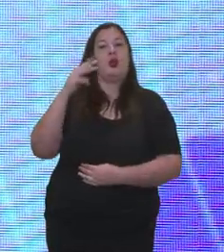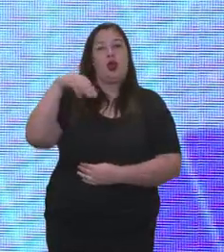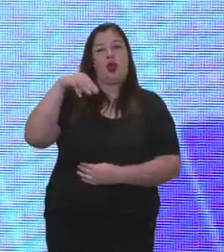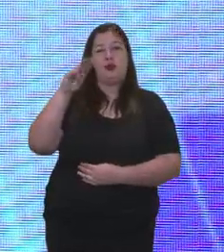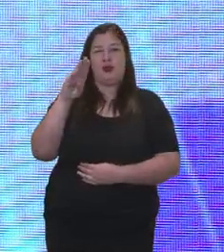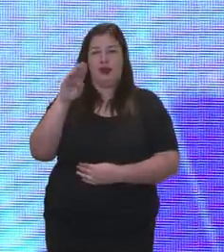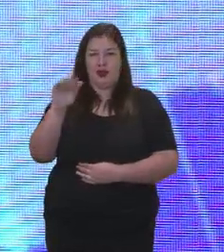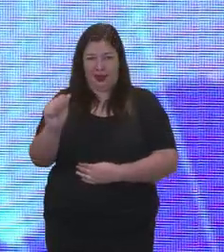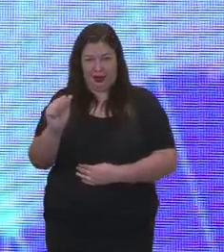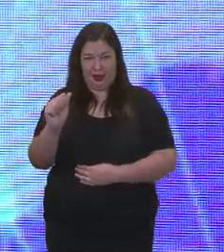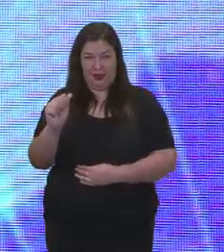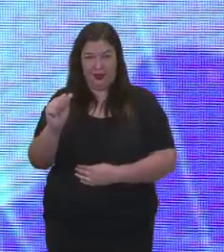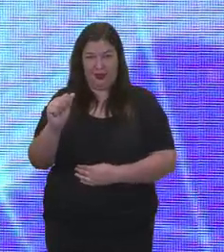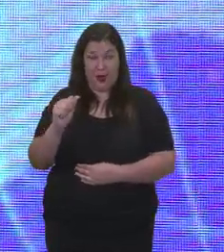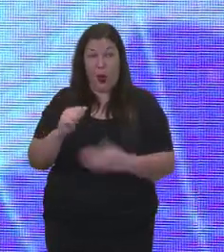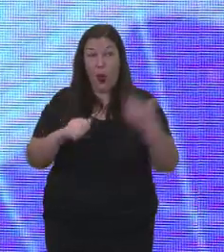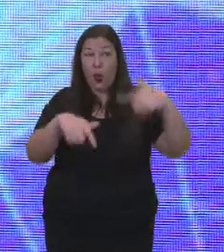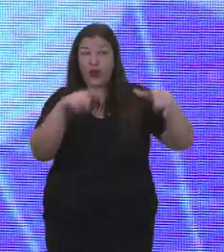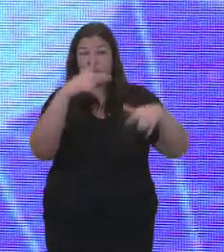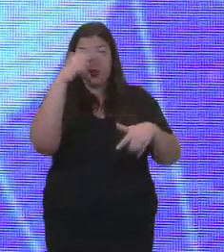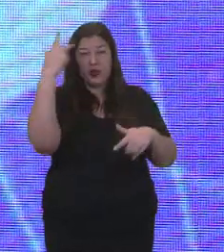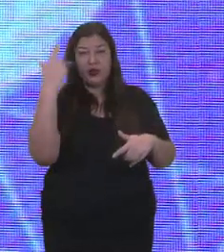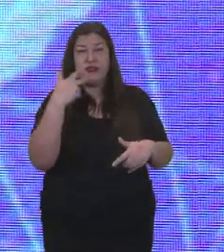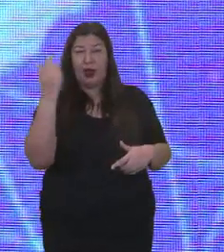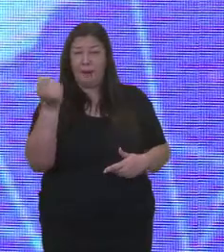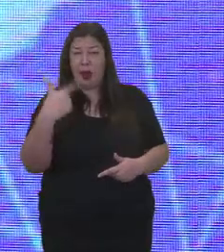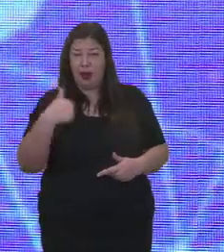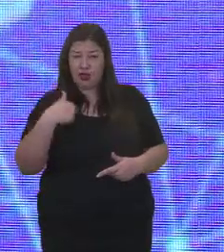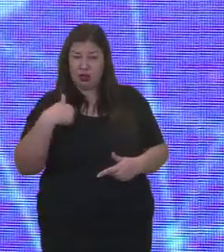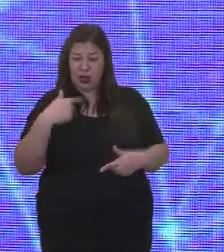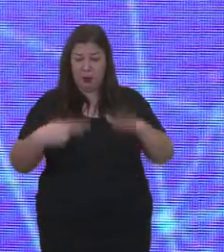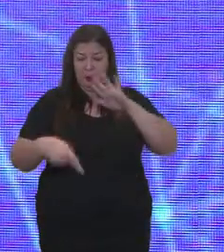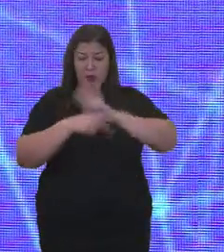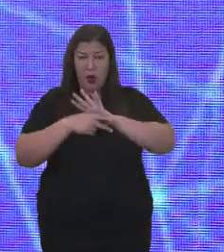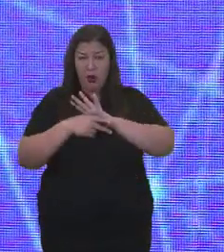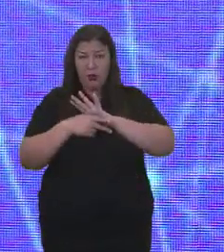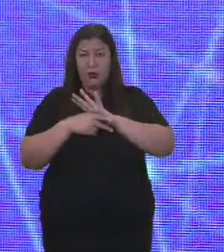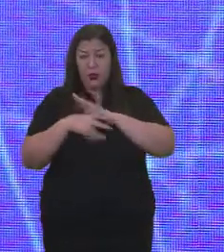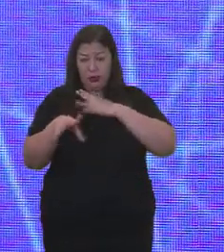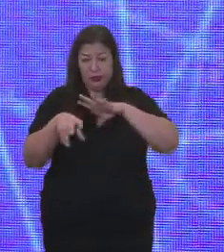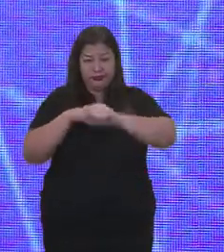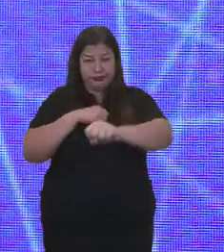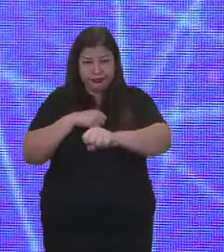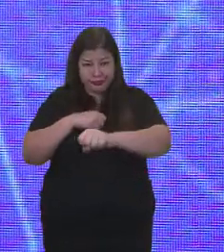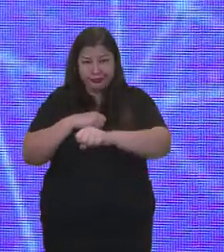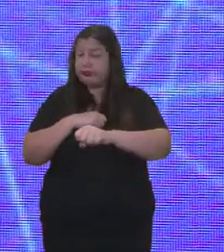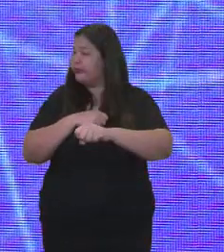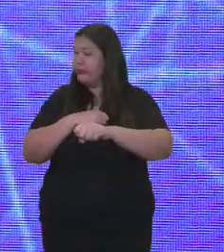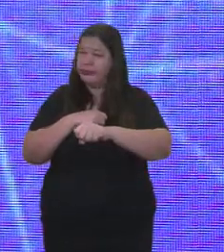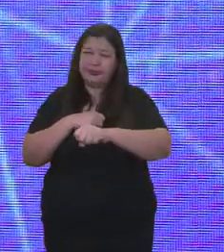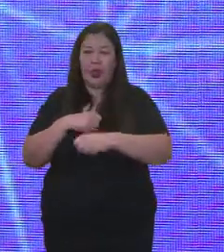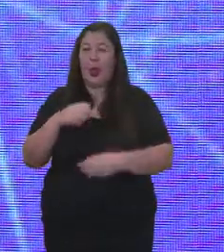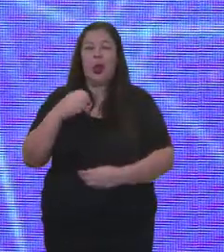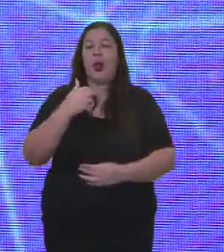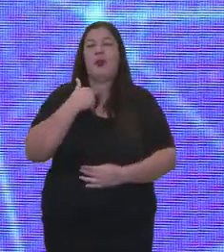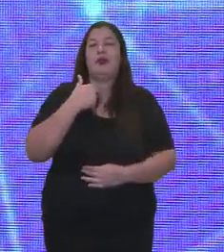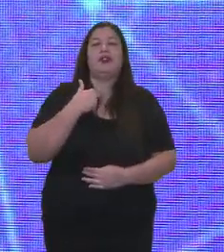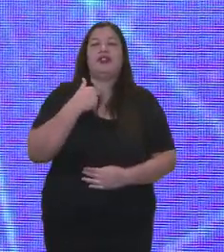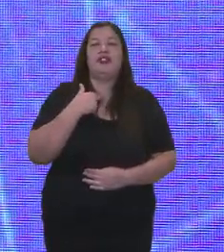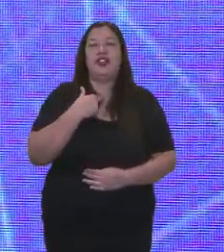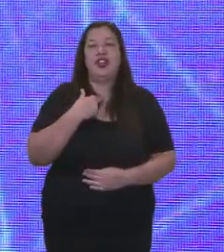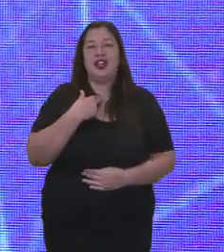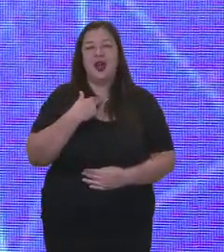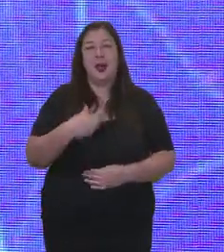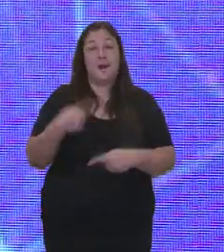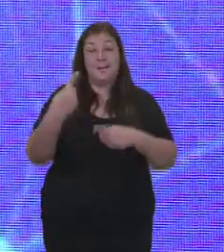could question my curriculum in the matter of academic laurels. That was very challenging because